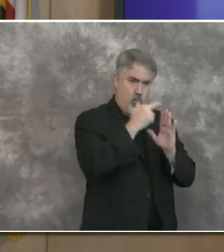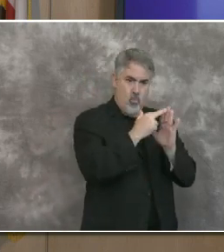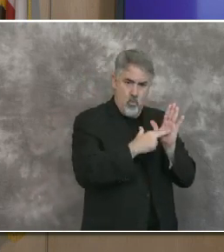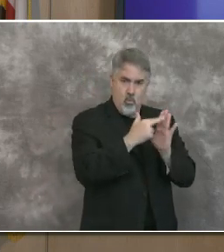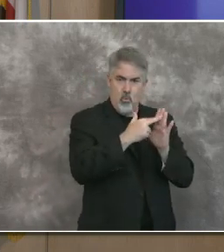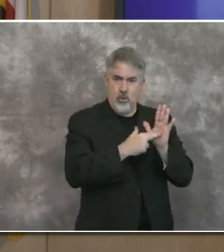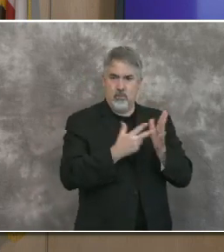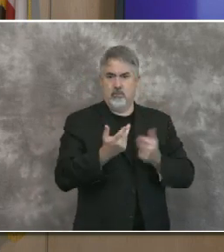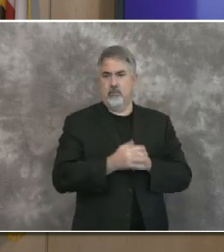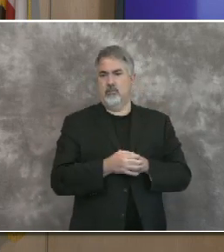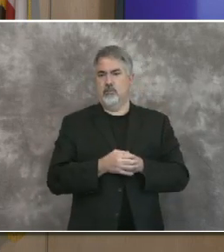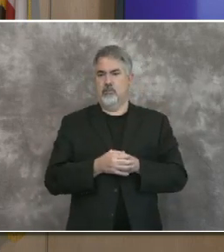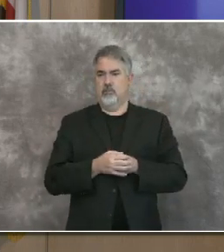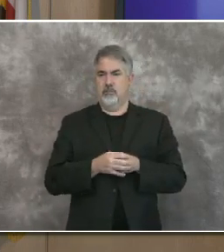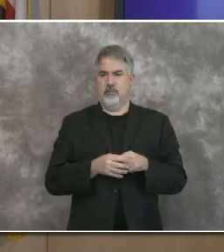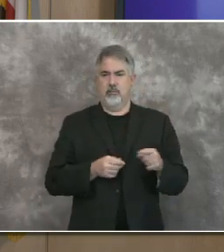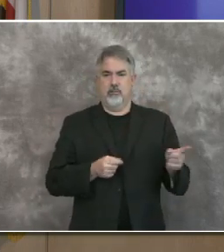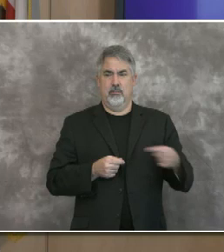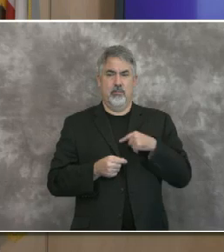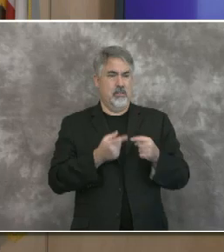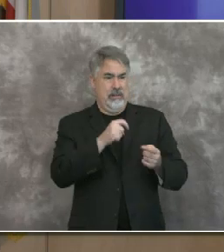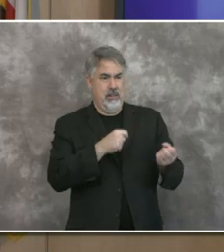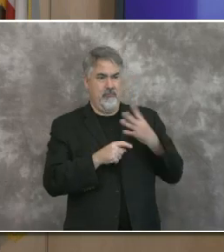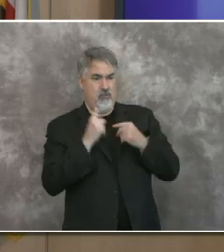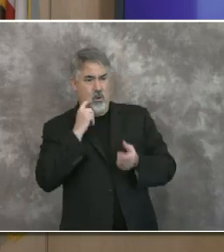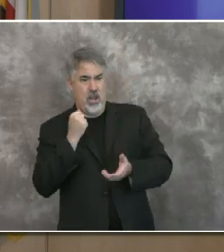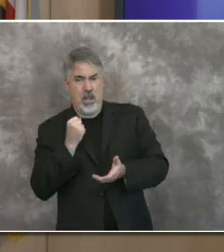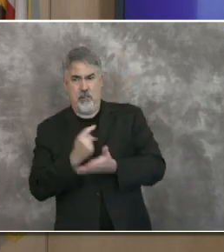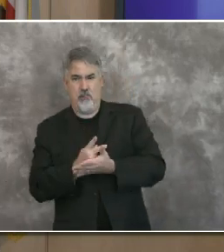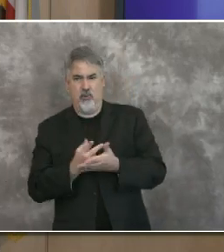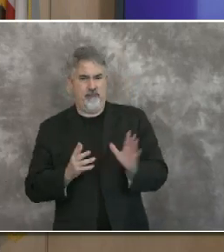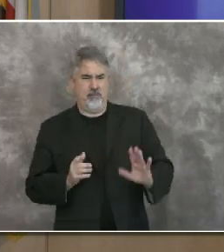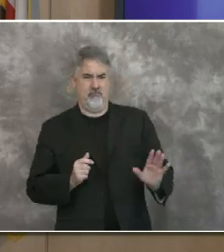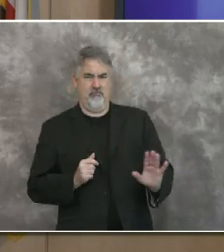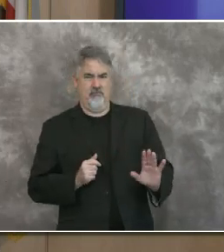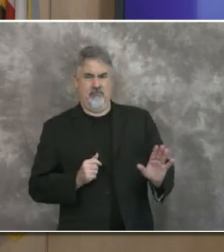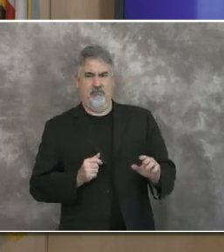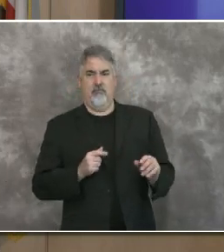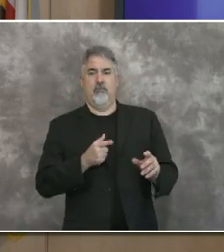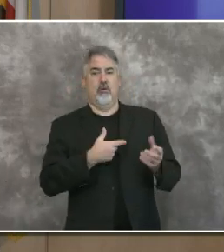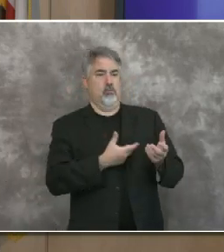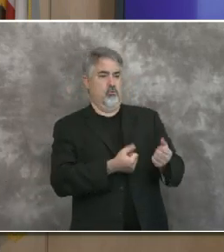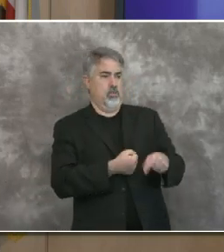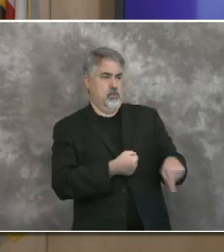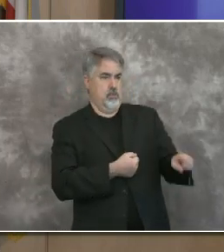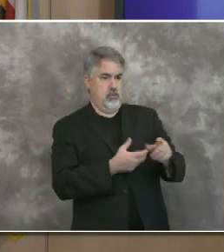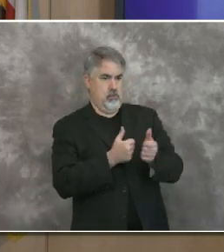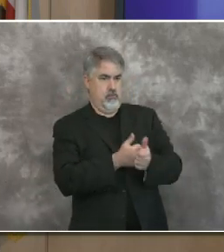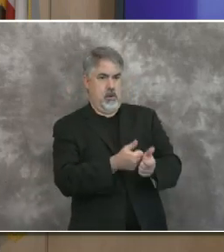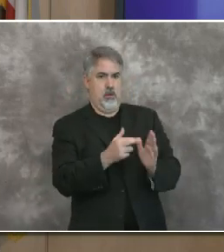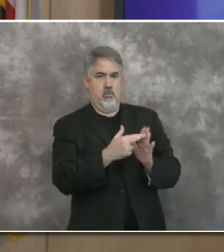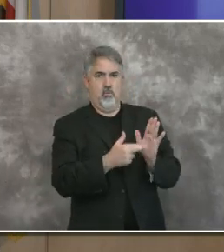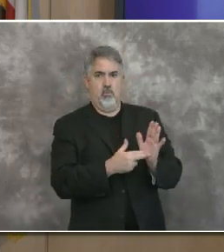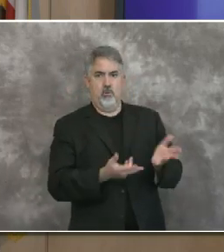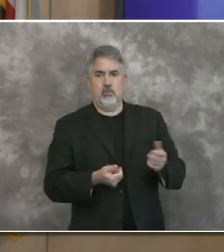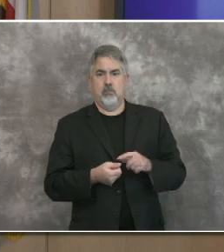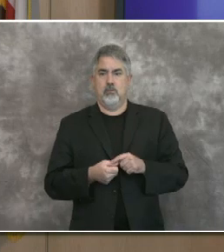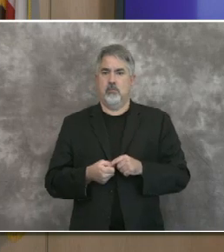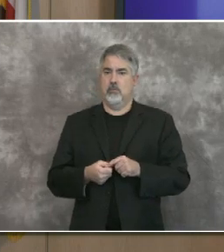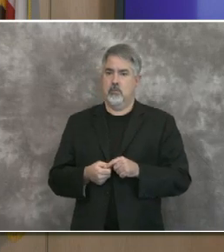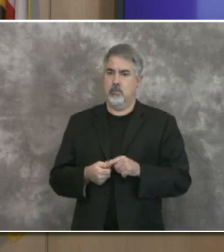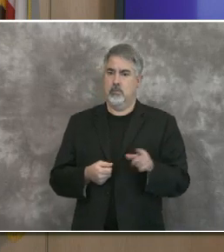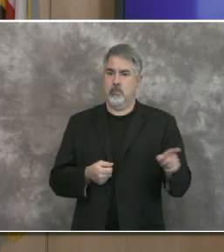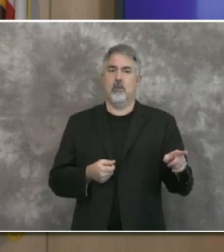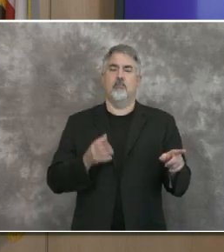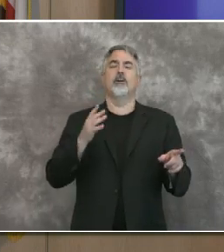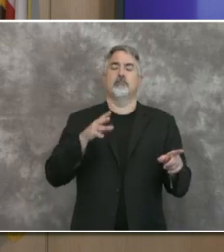us for approval. They do not have to wait for any of that to come back. We are trusting that businesses will be good faith actors and will